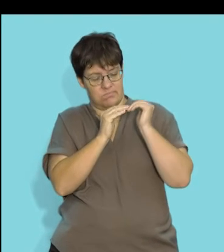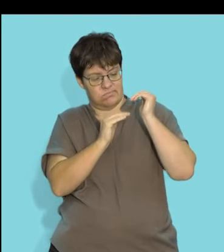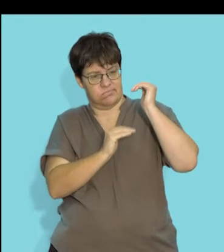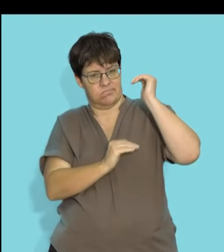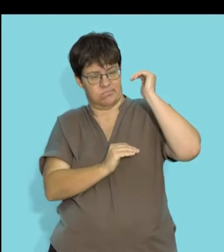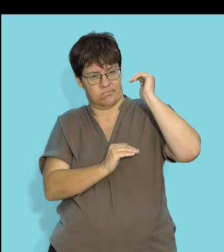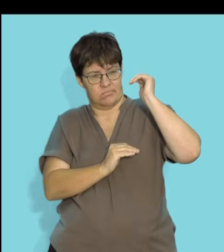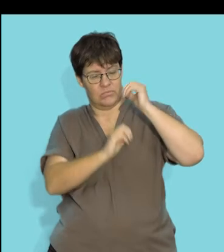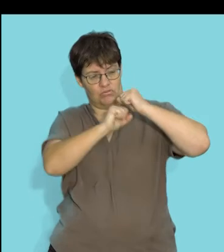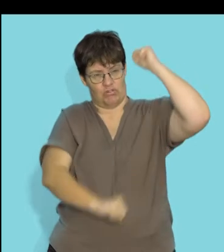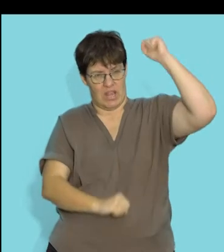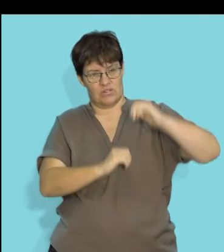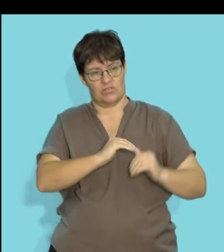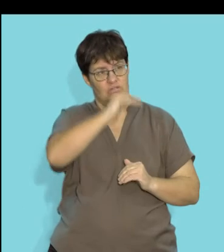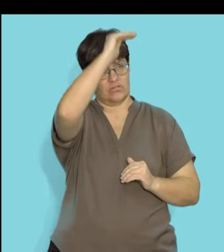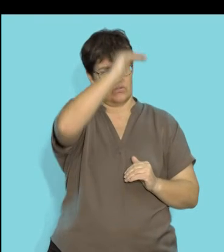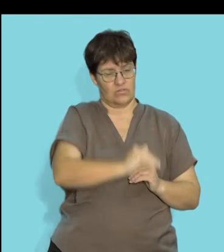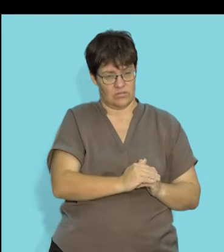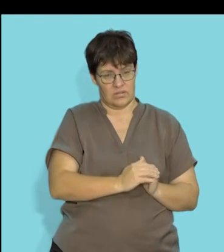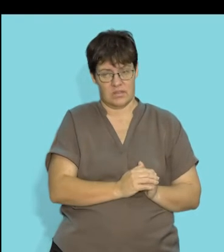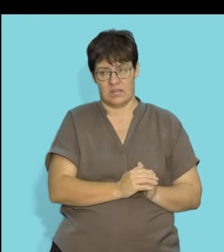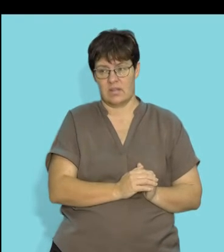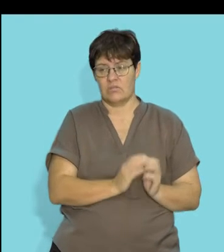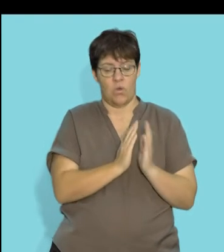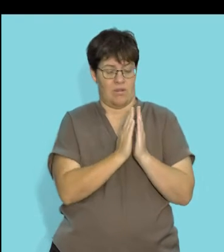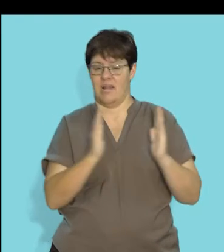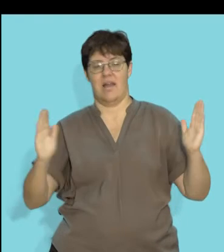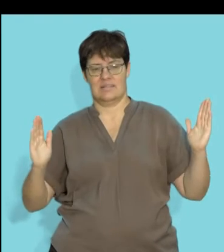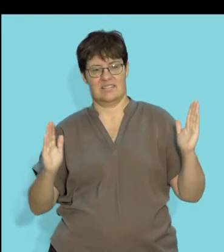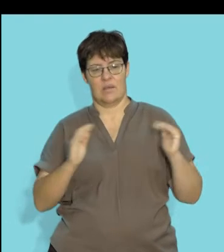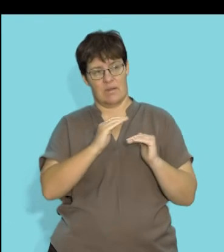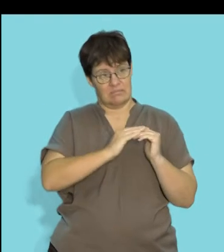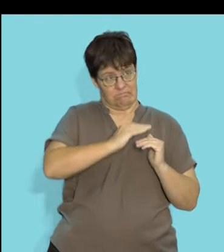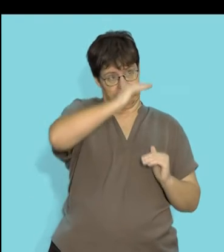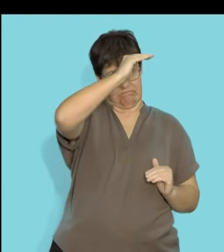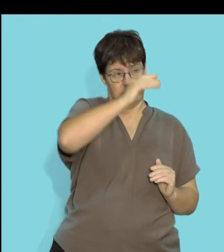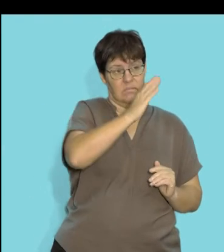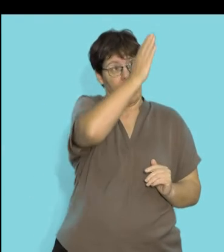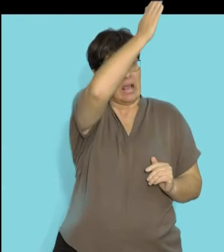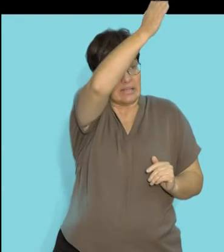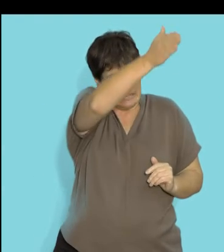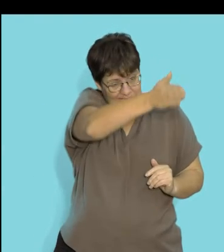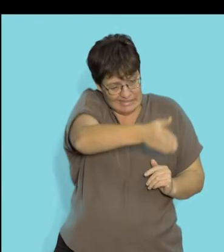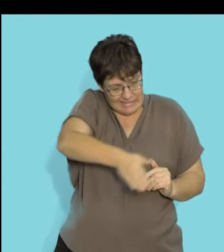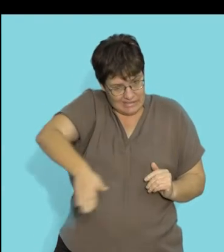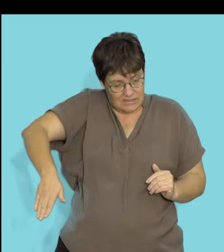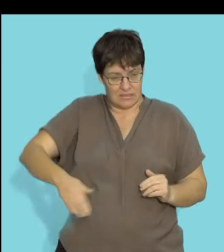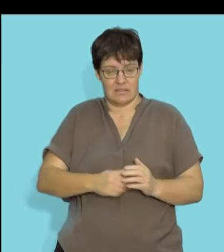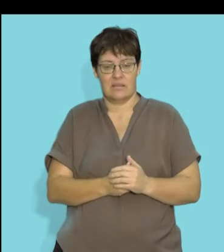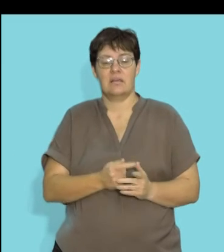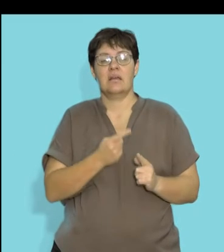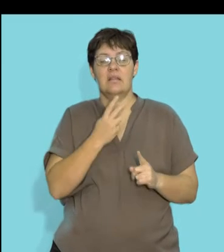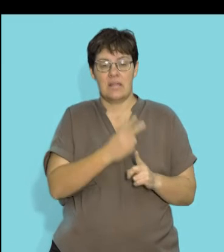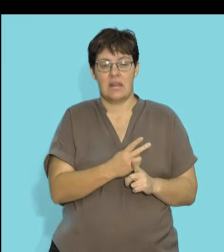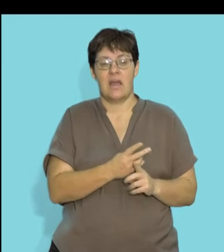bit stretched vertically, right? And not really enlarged in terms of horizontally, no, stretched